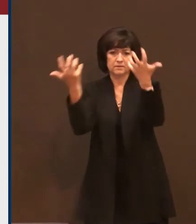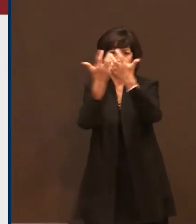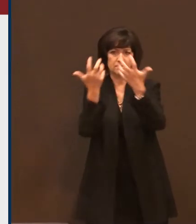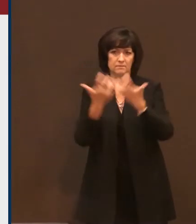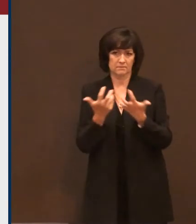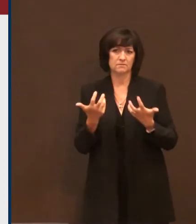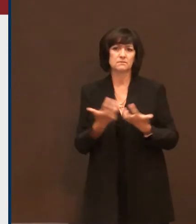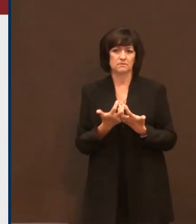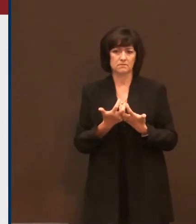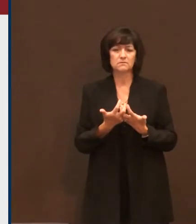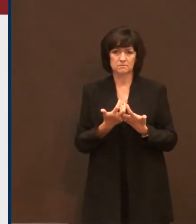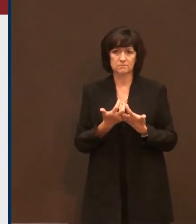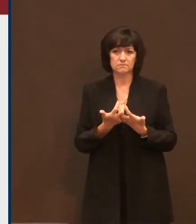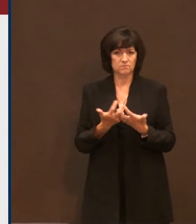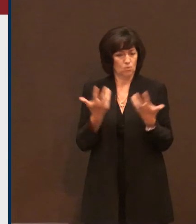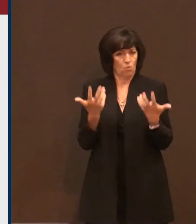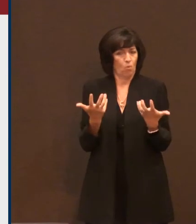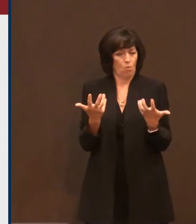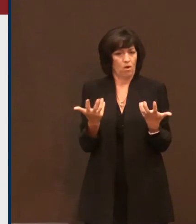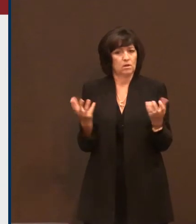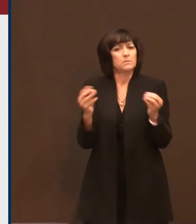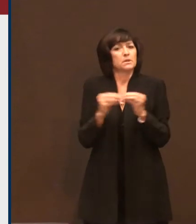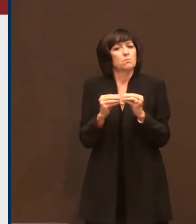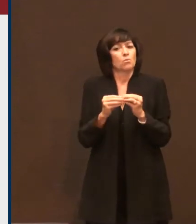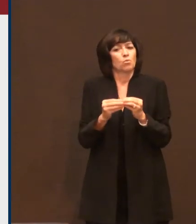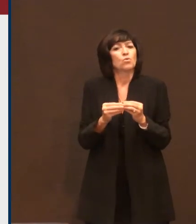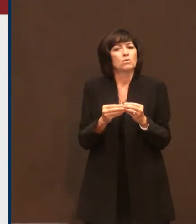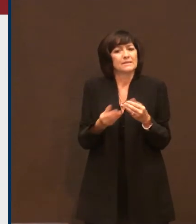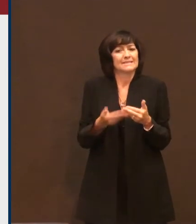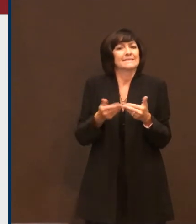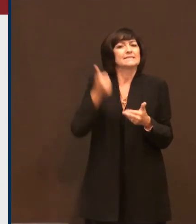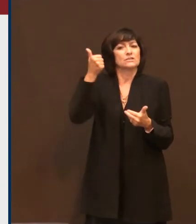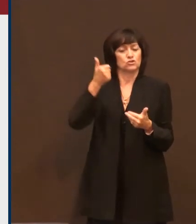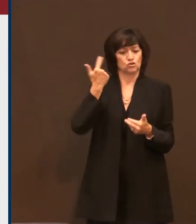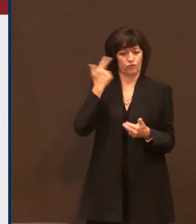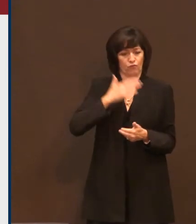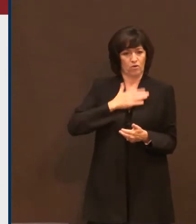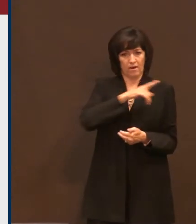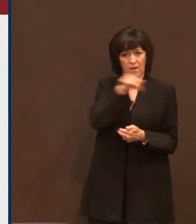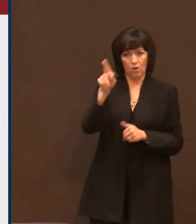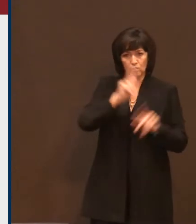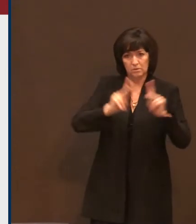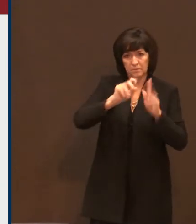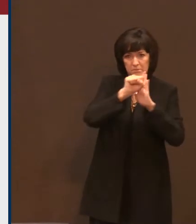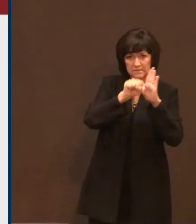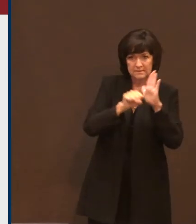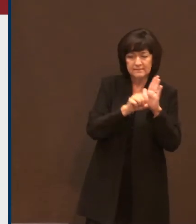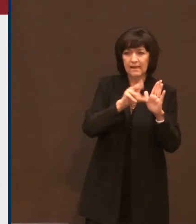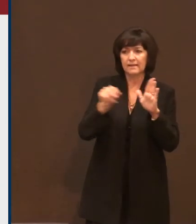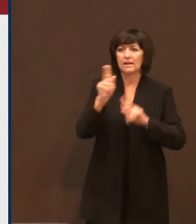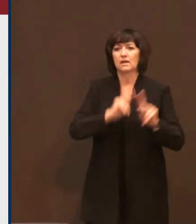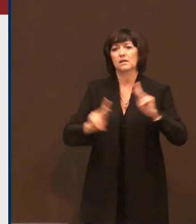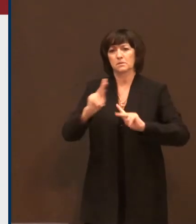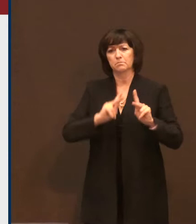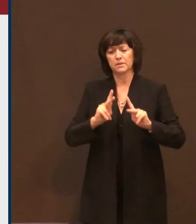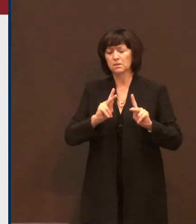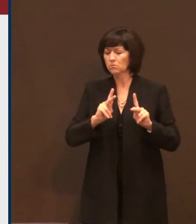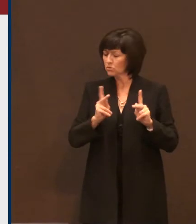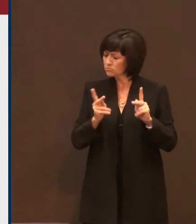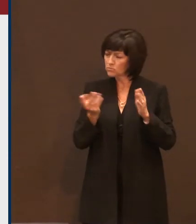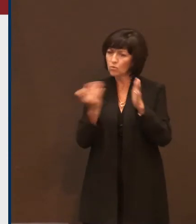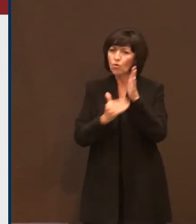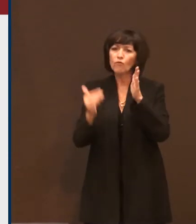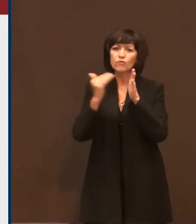maximize everything, so we make it a little bit easier for our state and our citizens. So we'll keep you up to date. We'll keep a dashboard